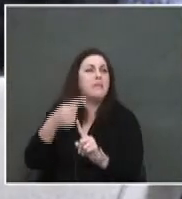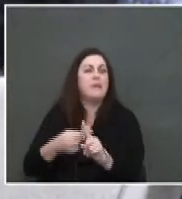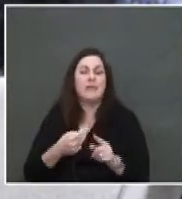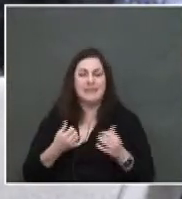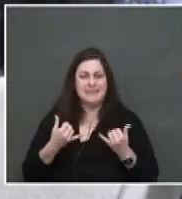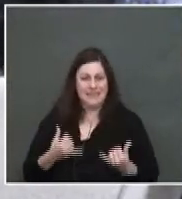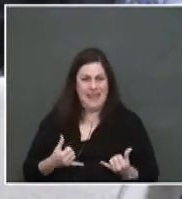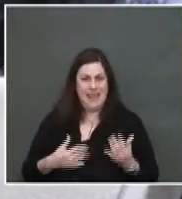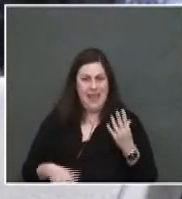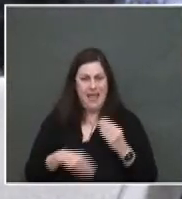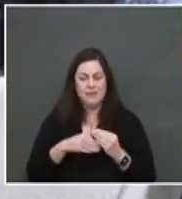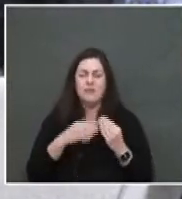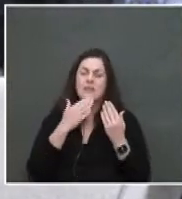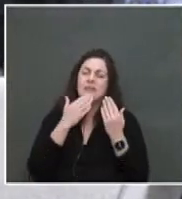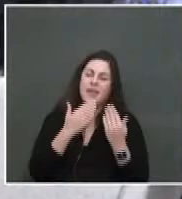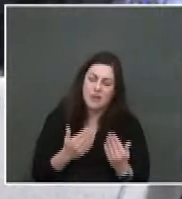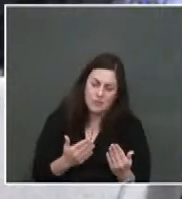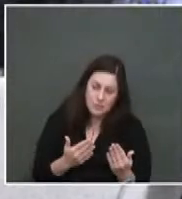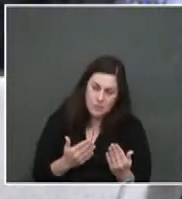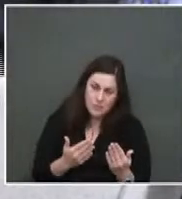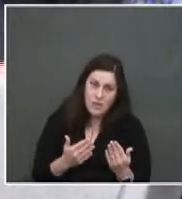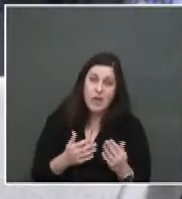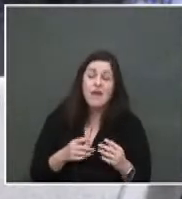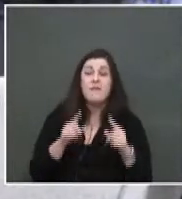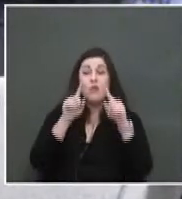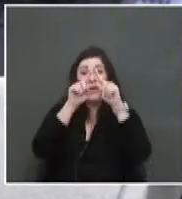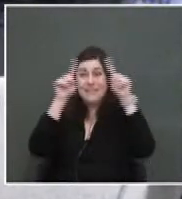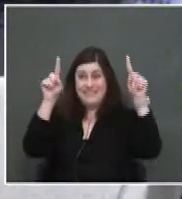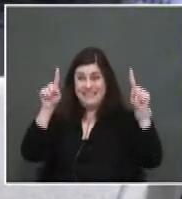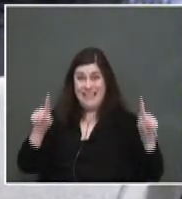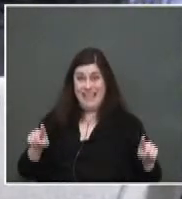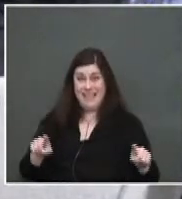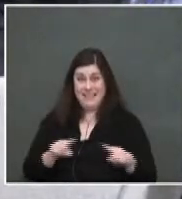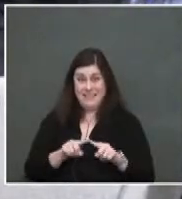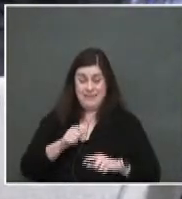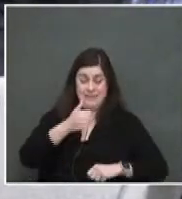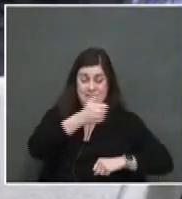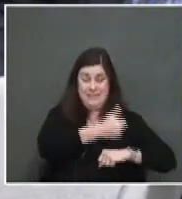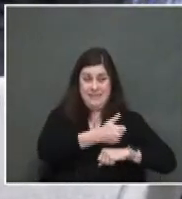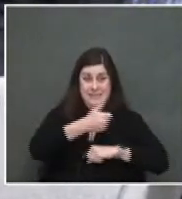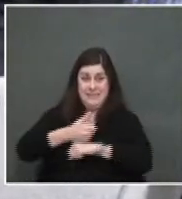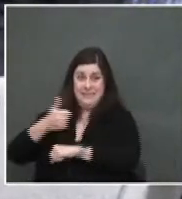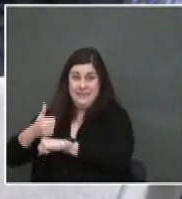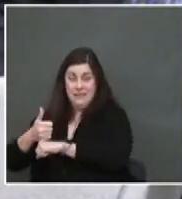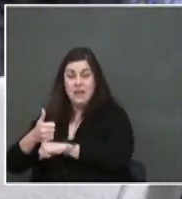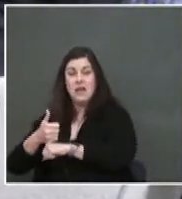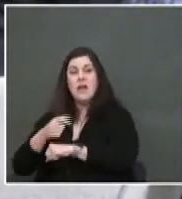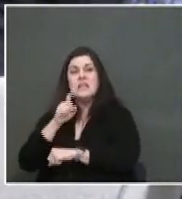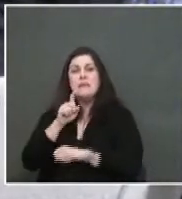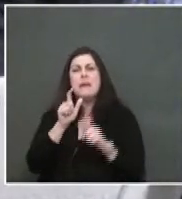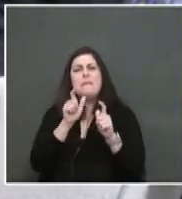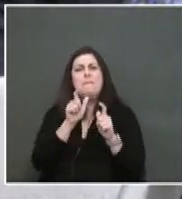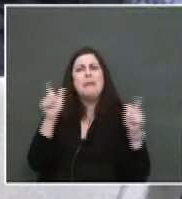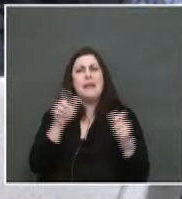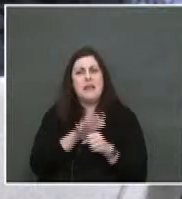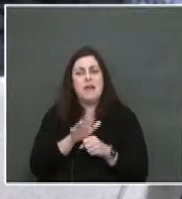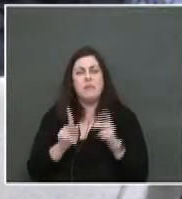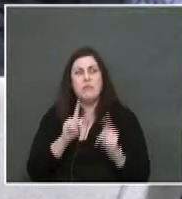and so thank you for that. As for signage, my only request is that the signage be big enough for people to see.